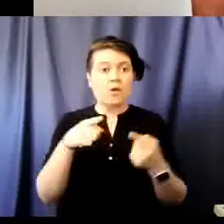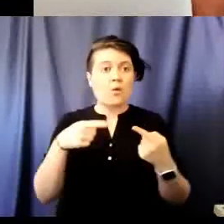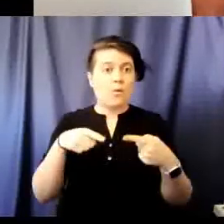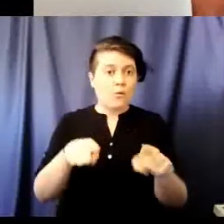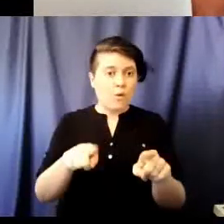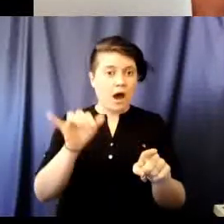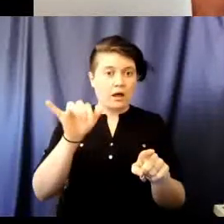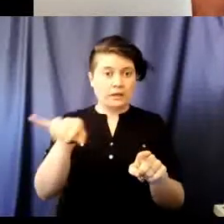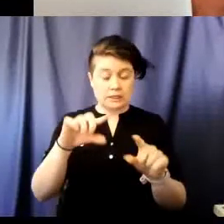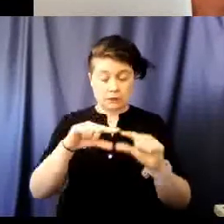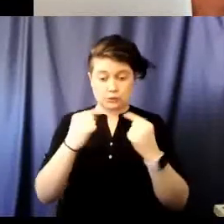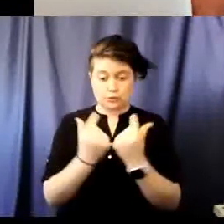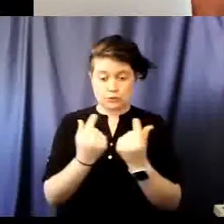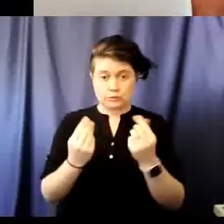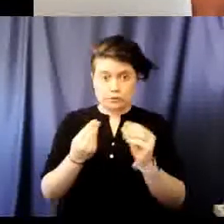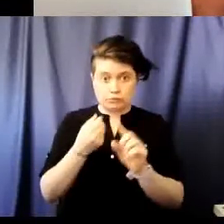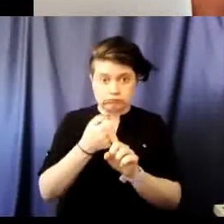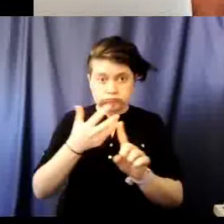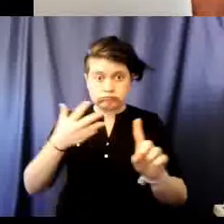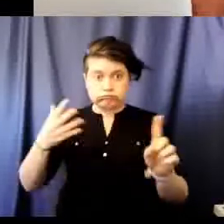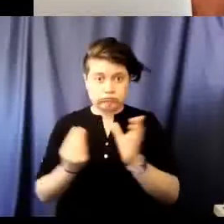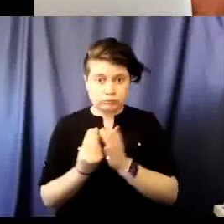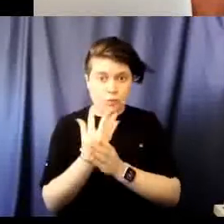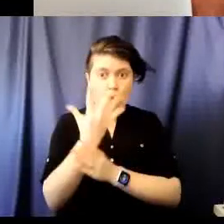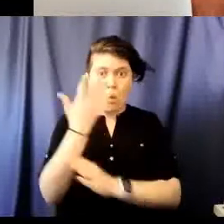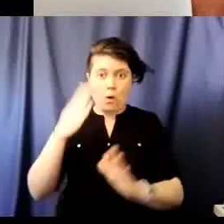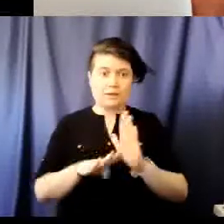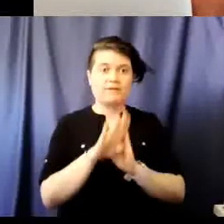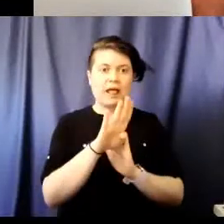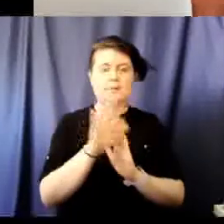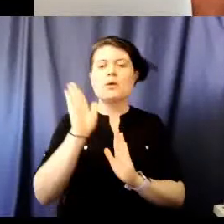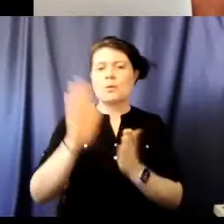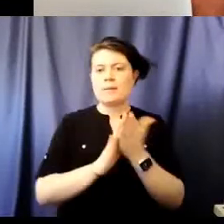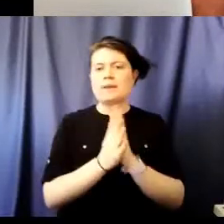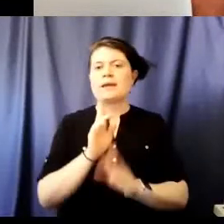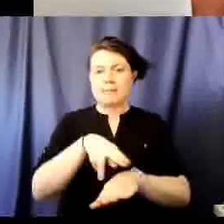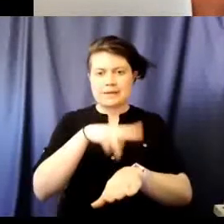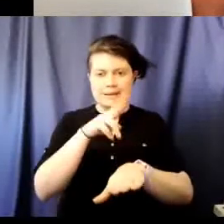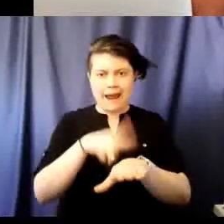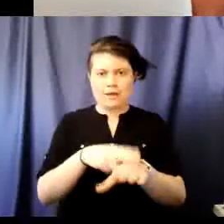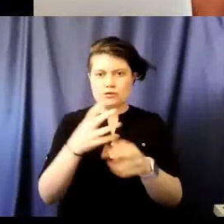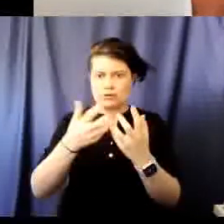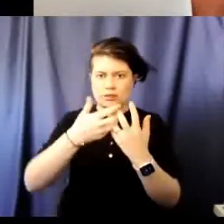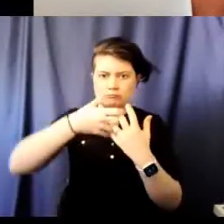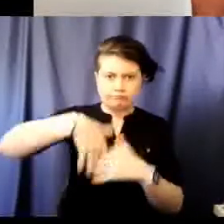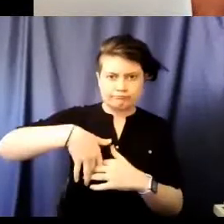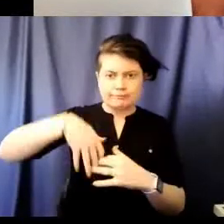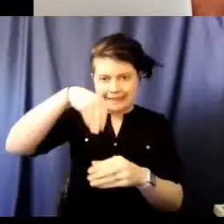and develop, this should become more natural and innate.